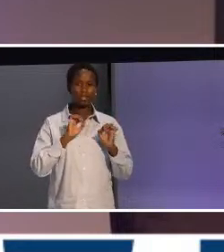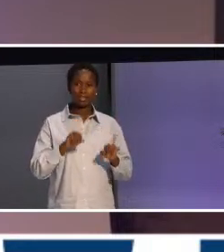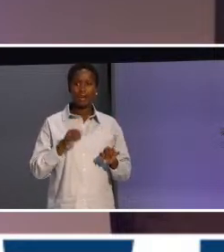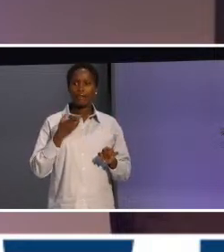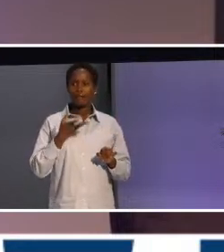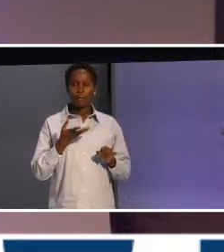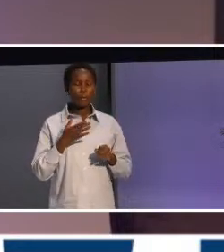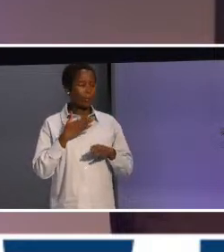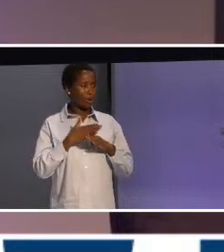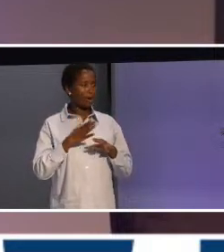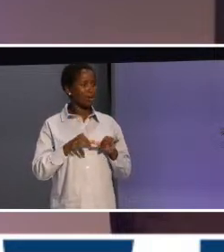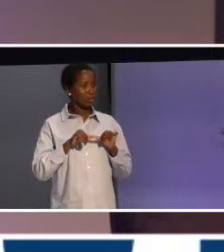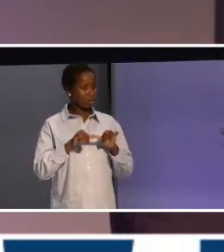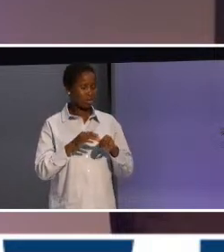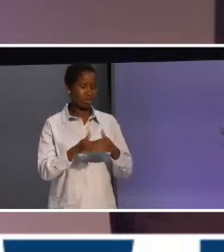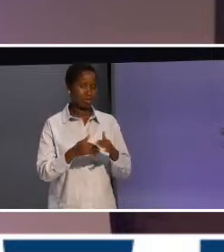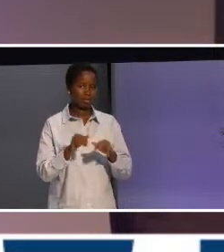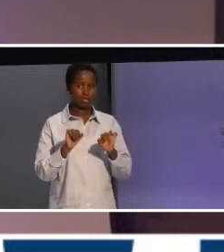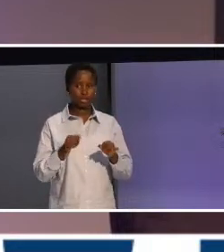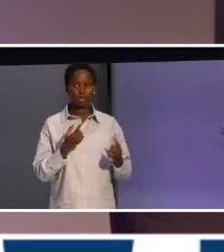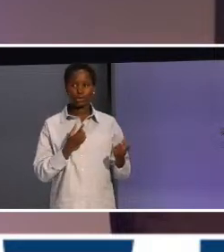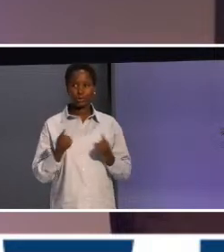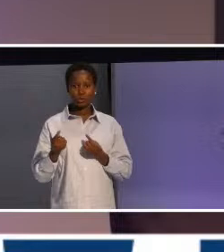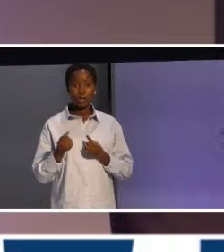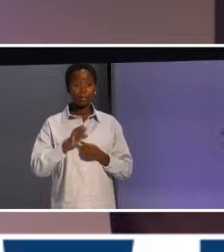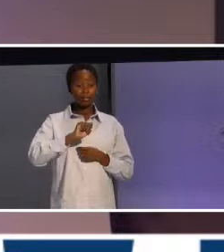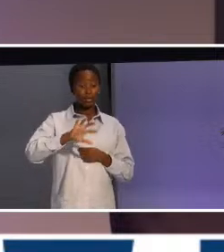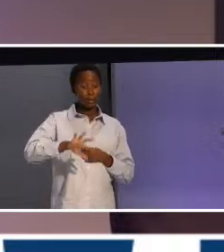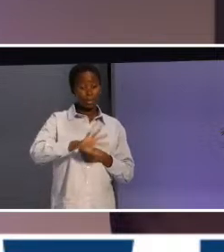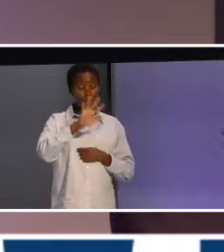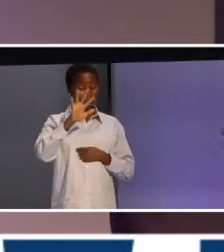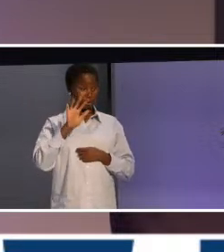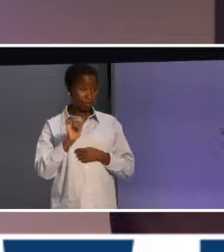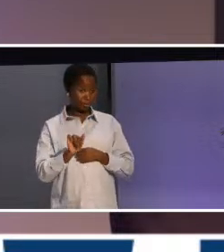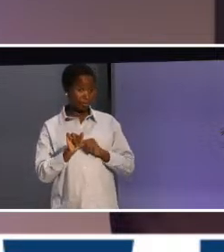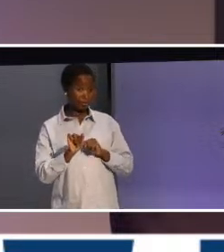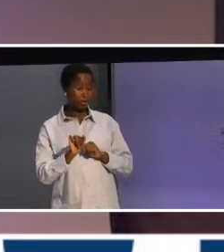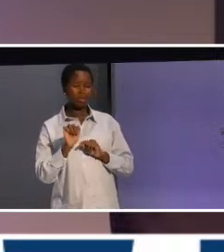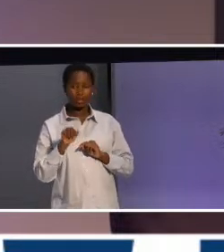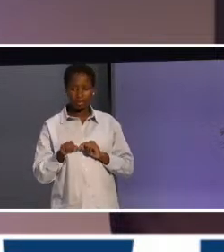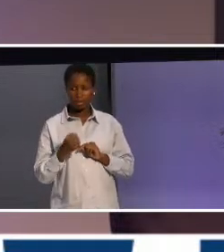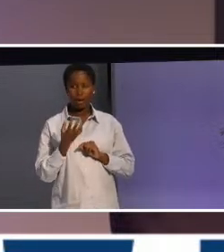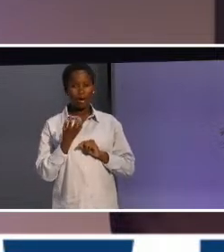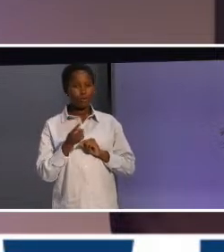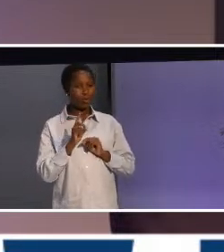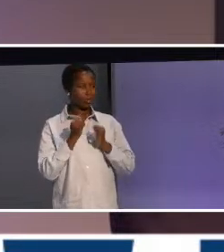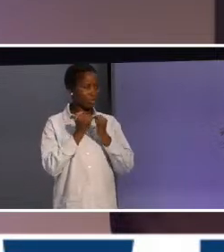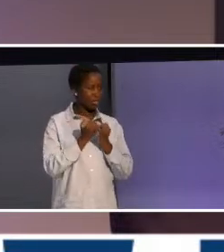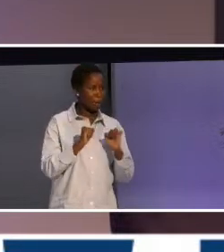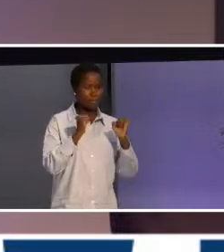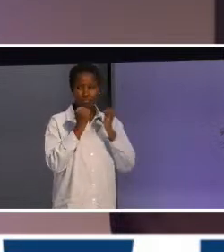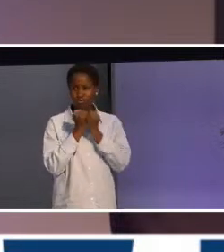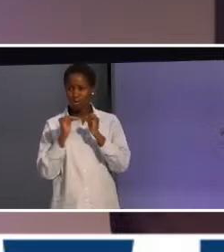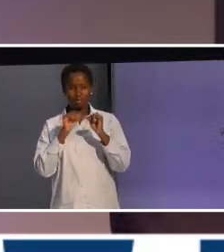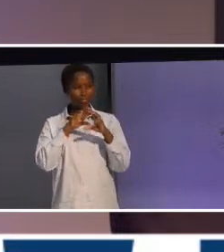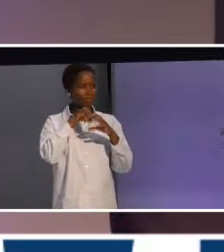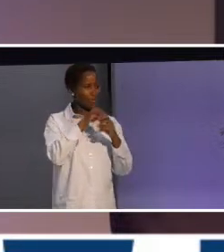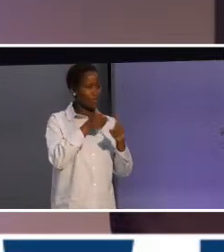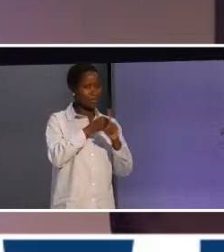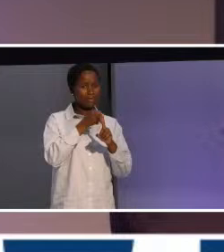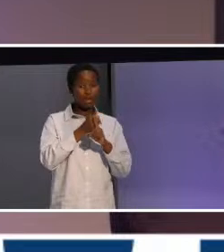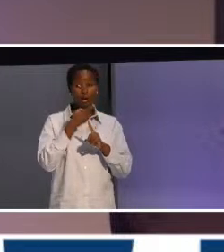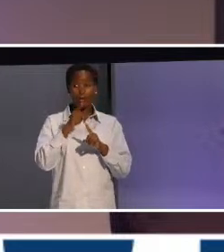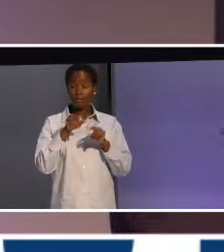of electoral democracy. South Africa itself is a beacon for young democracies world over as to how